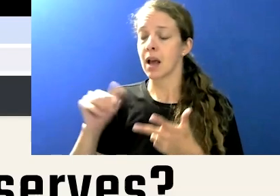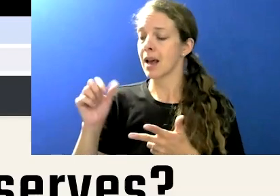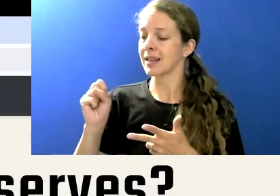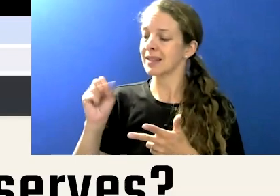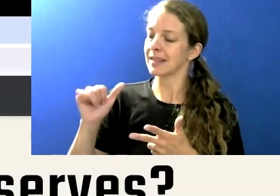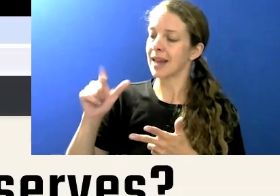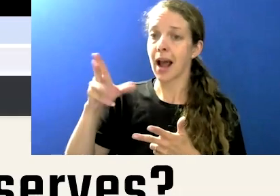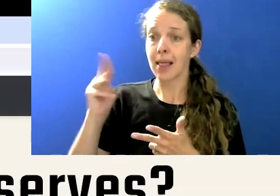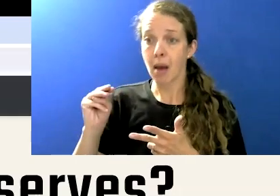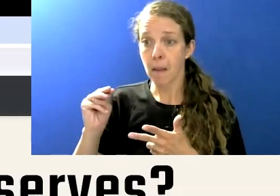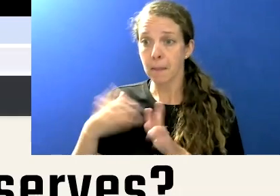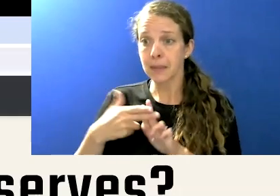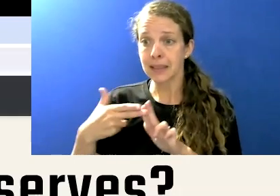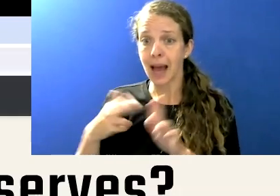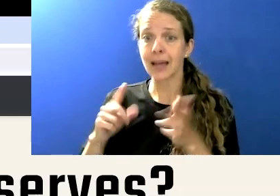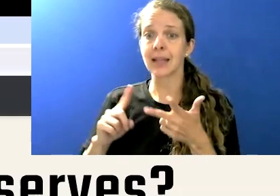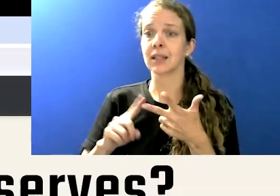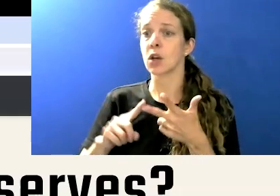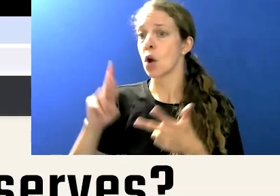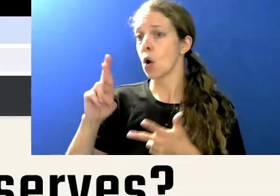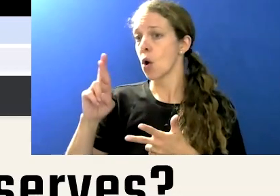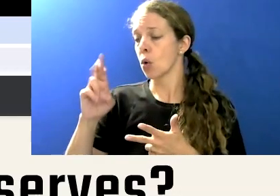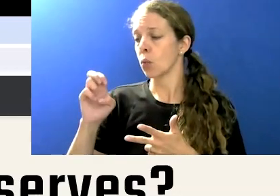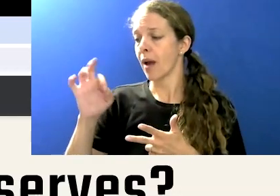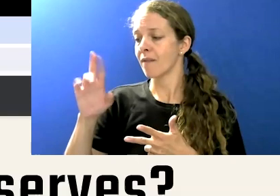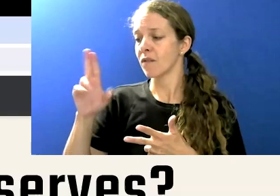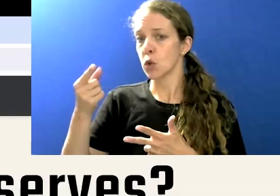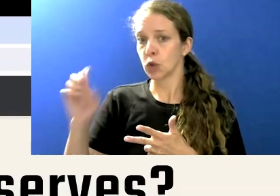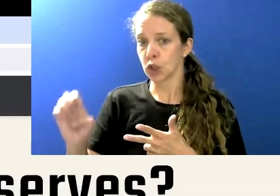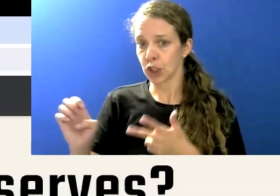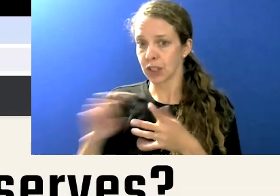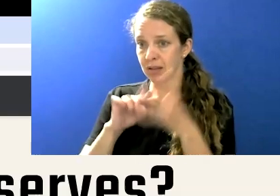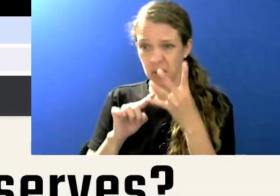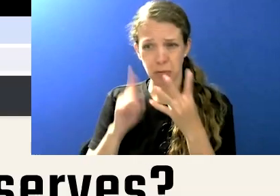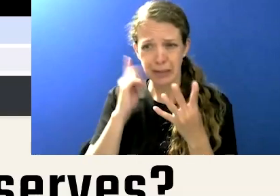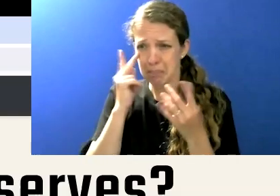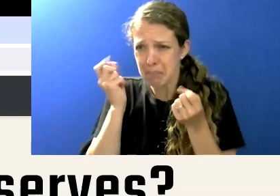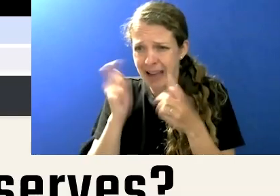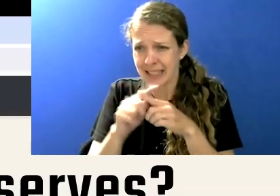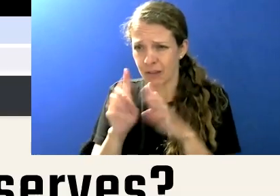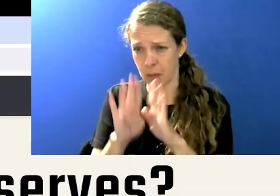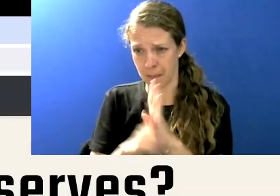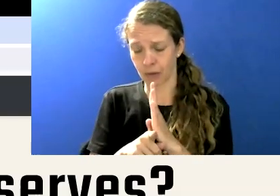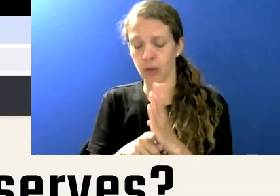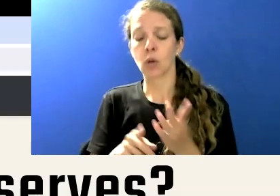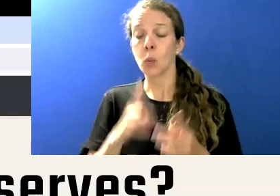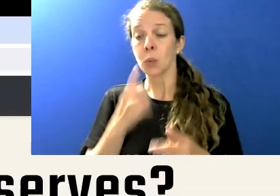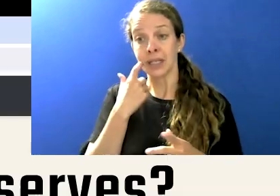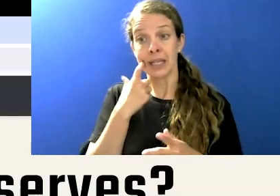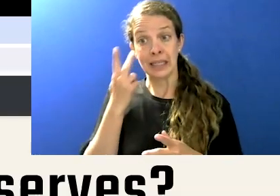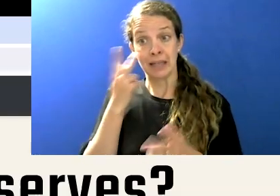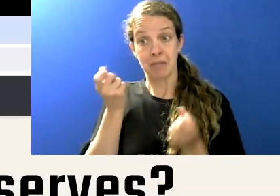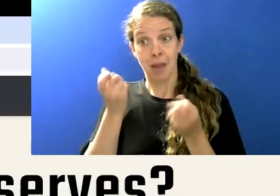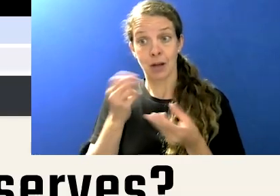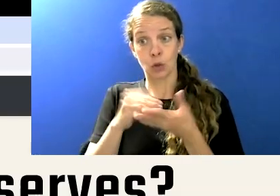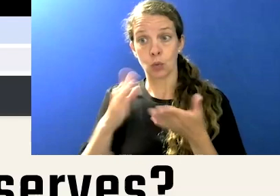are with refugee status. So we've seen students from all backgrounds. So lately we have seen a lot of students